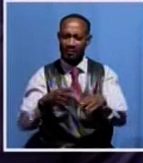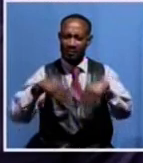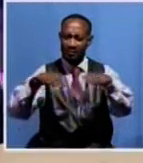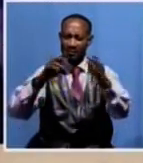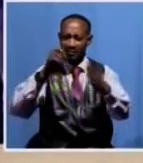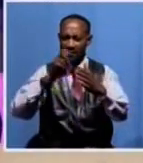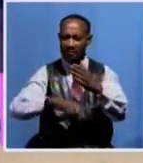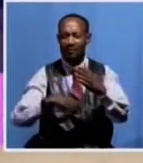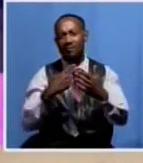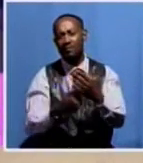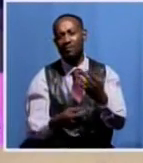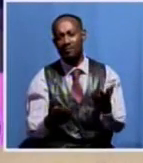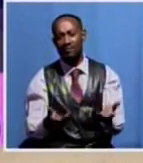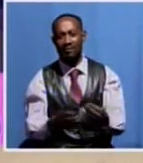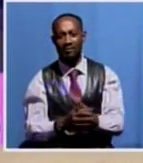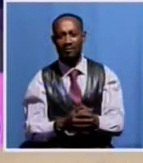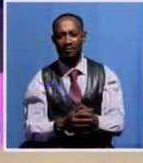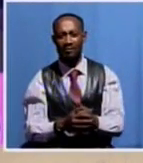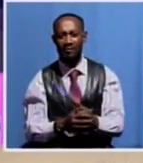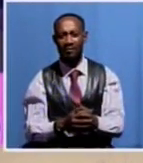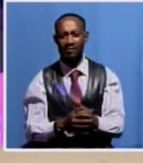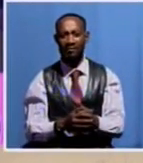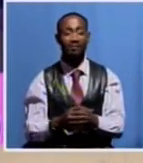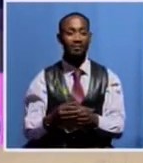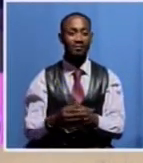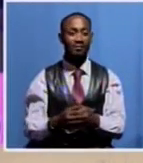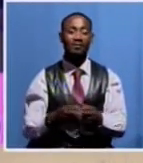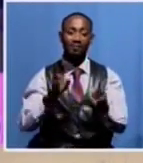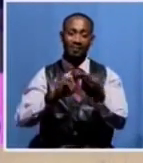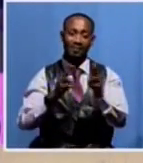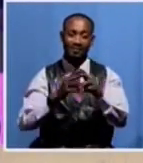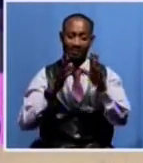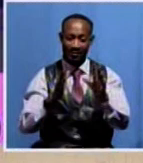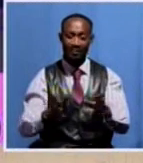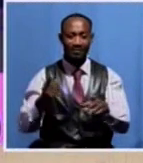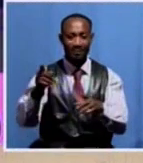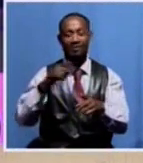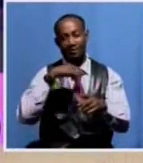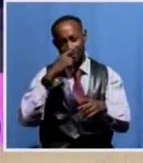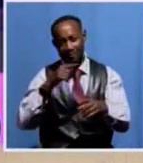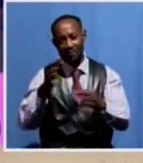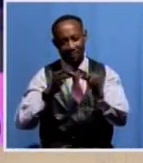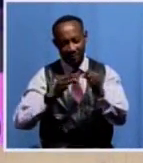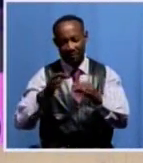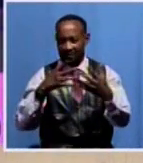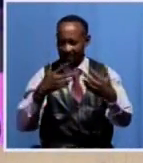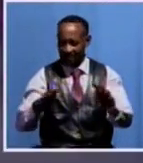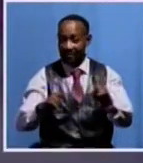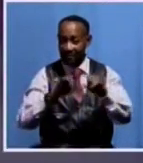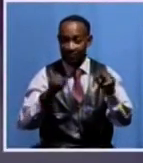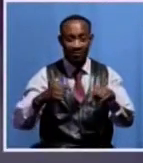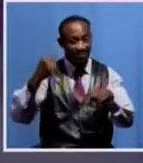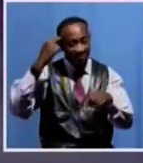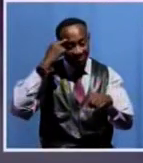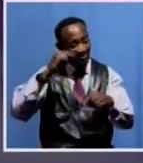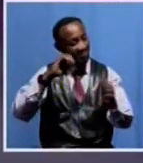these things you're explaining were really explained by stakeholders, and government said this was a point of no return.